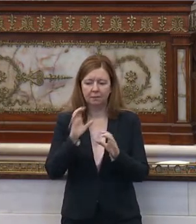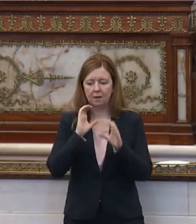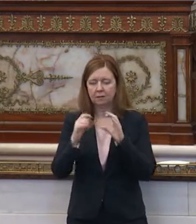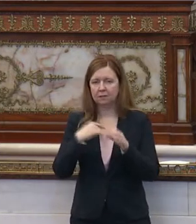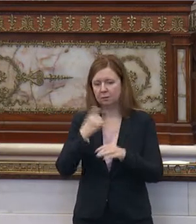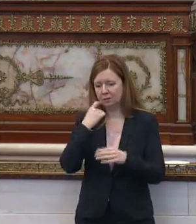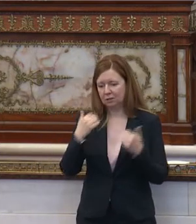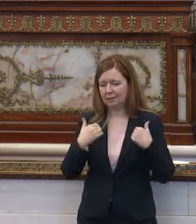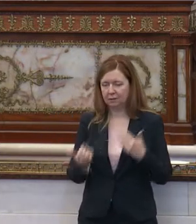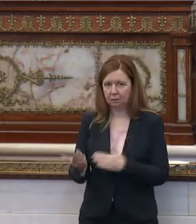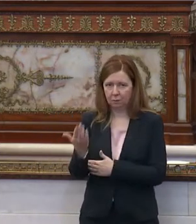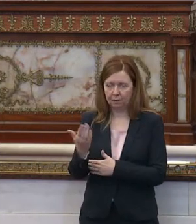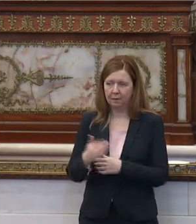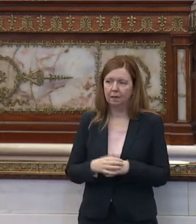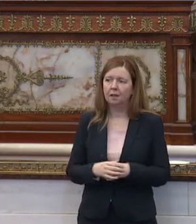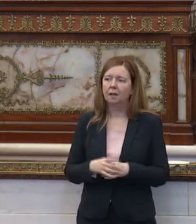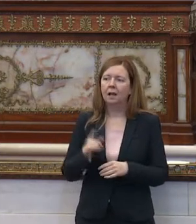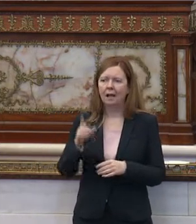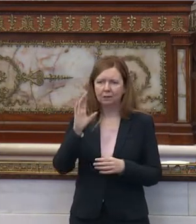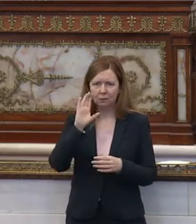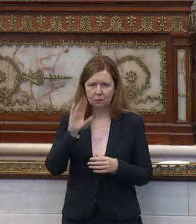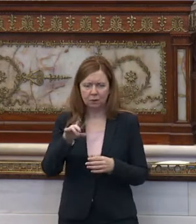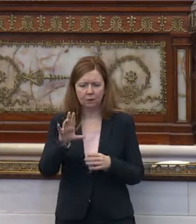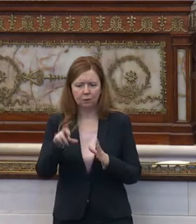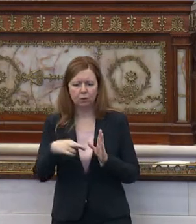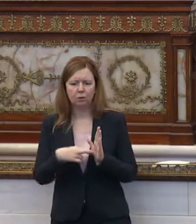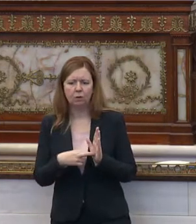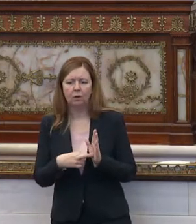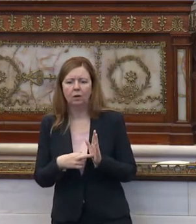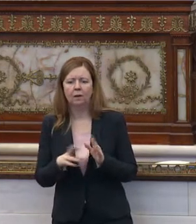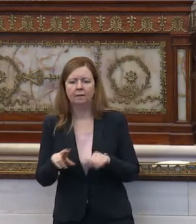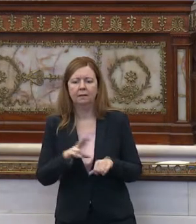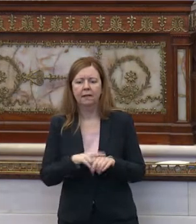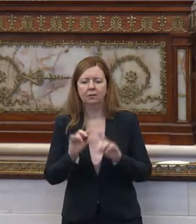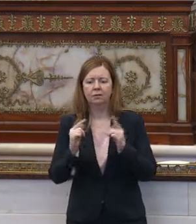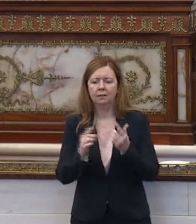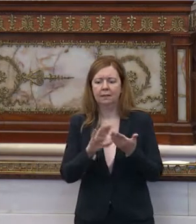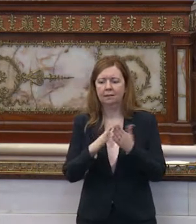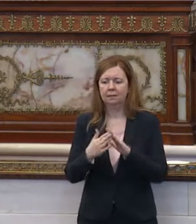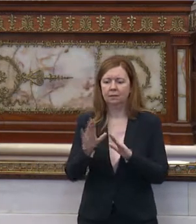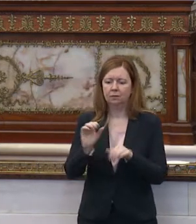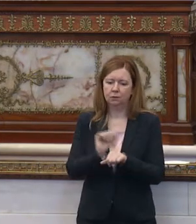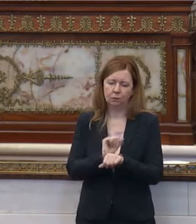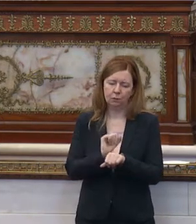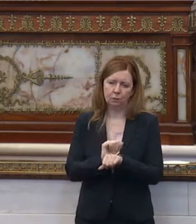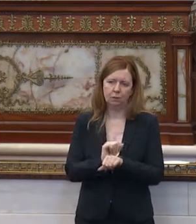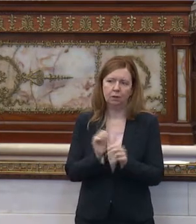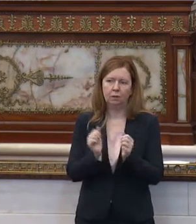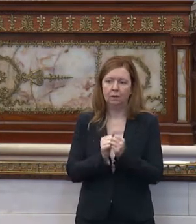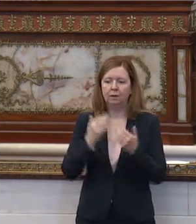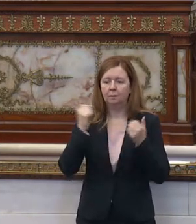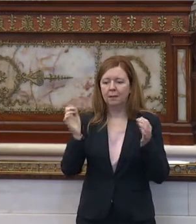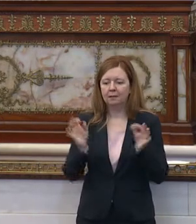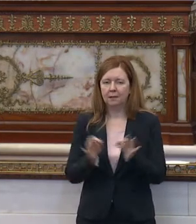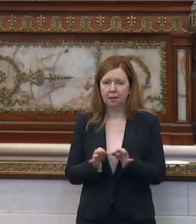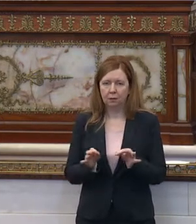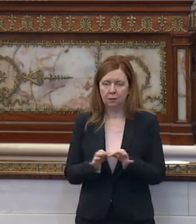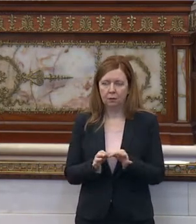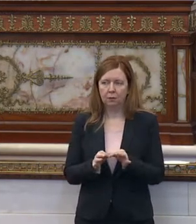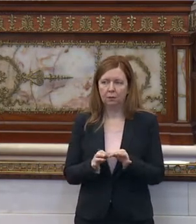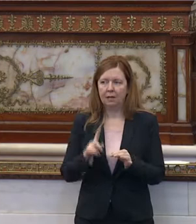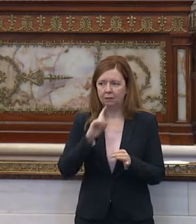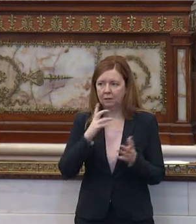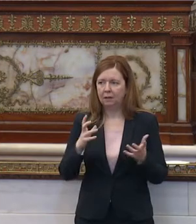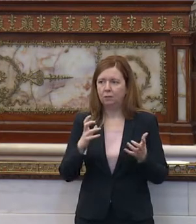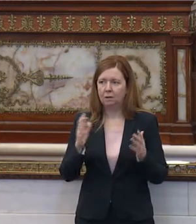that we had this morning. As you know, in your role at the National League of Cities and your work around best values, really